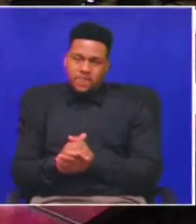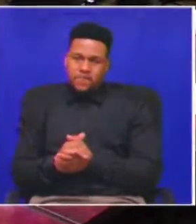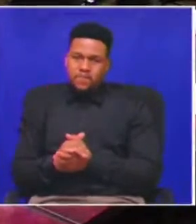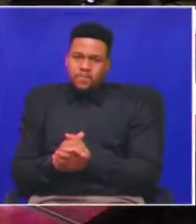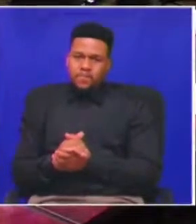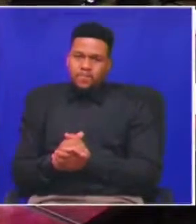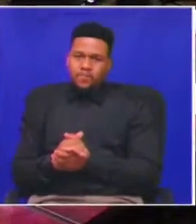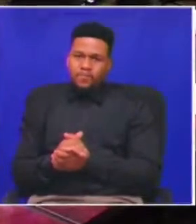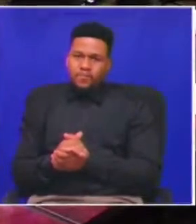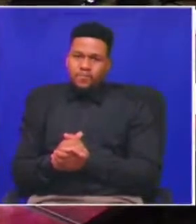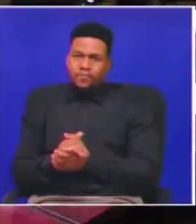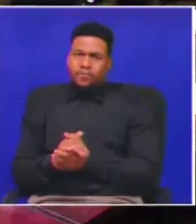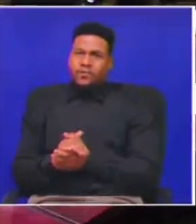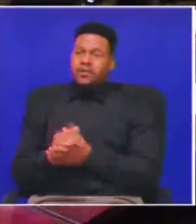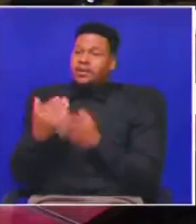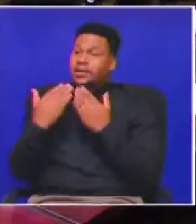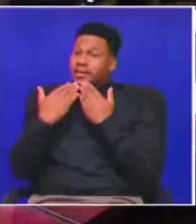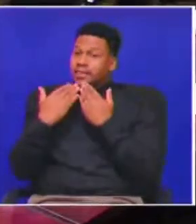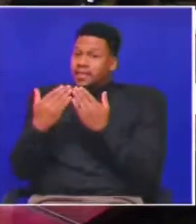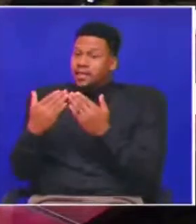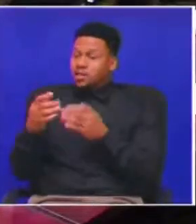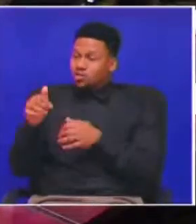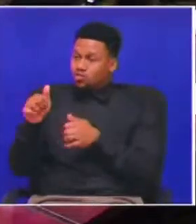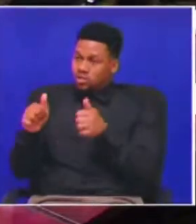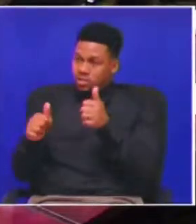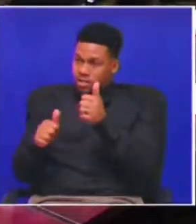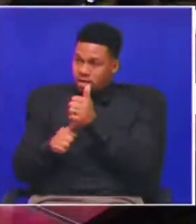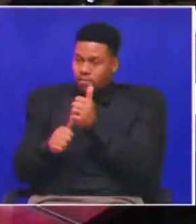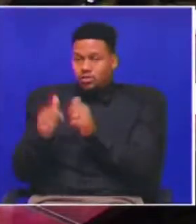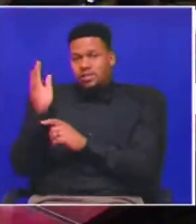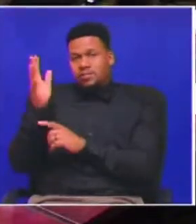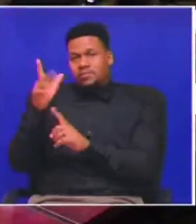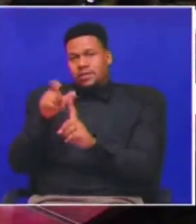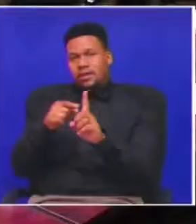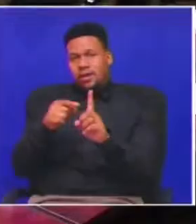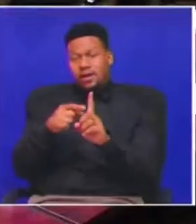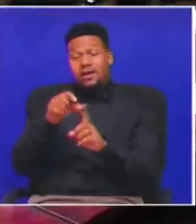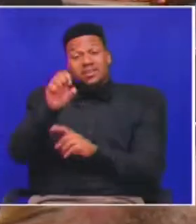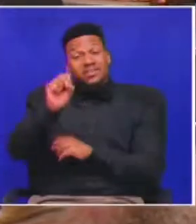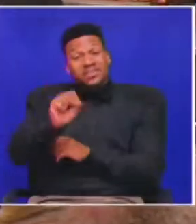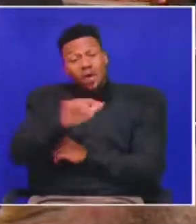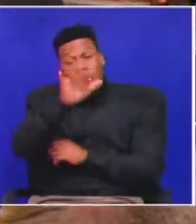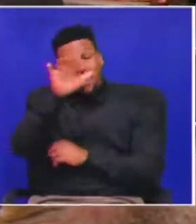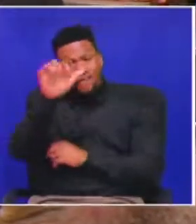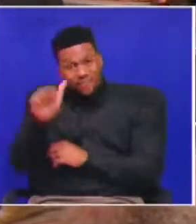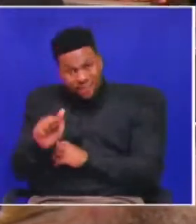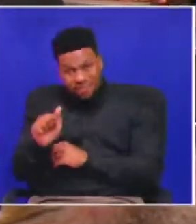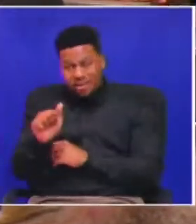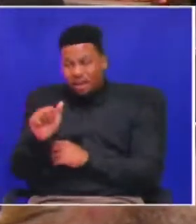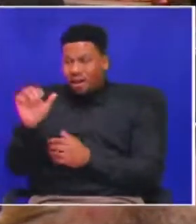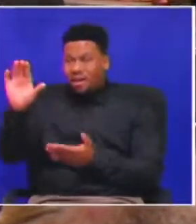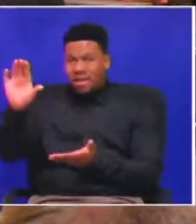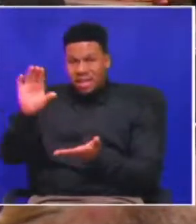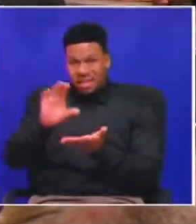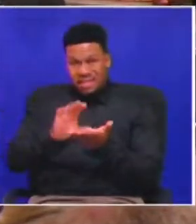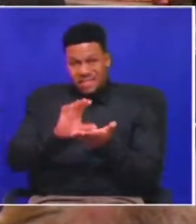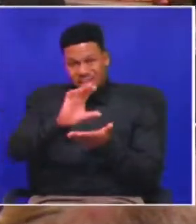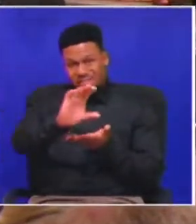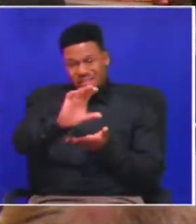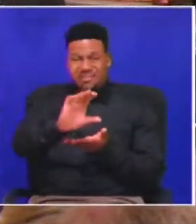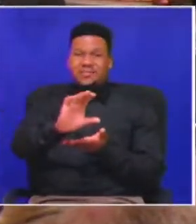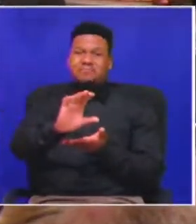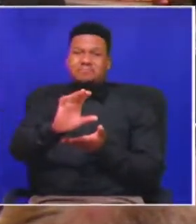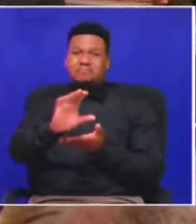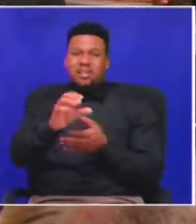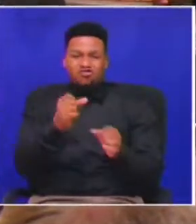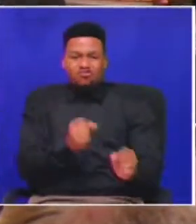Thank you, Honourable Deputy Speaker. Mr. President, South Africa's investment strategy is also derailed by